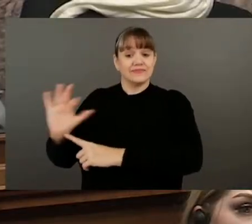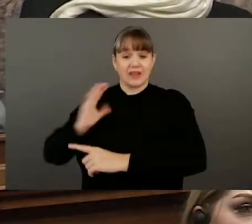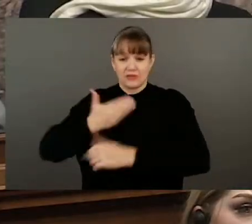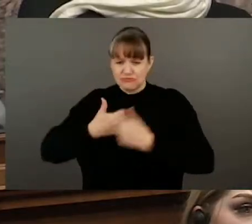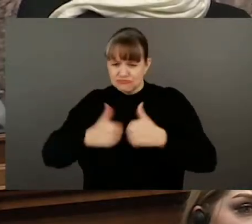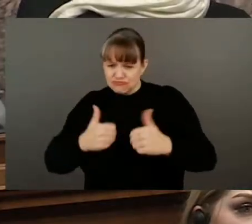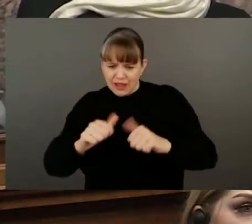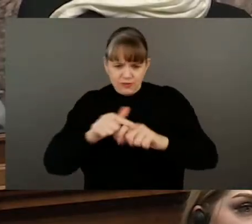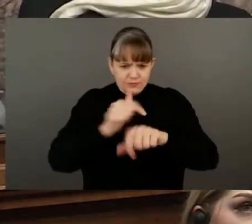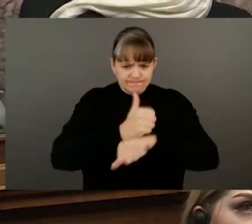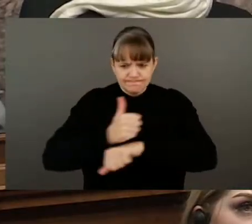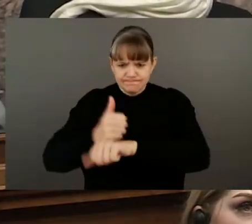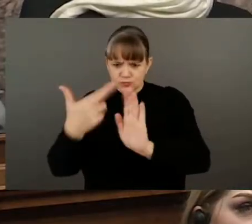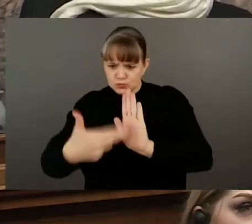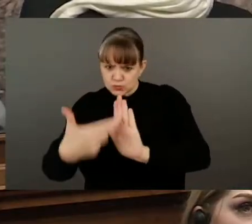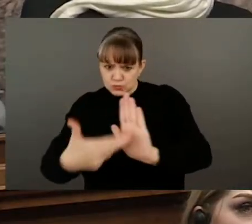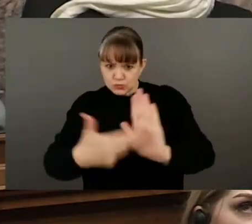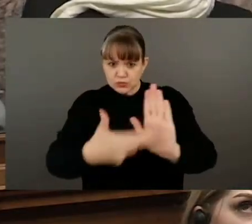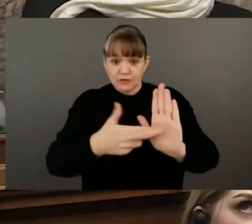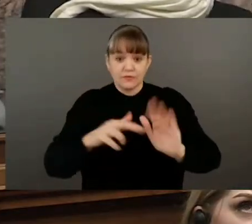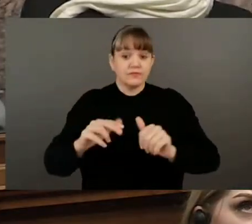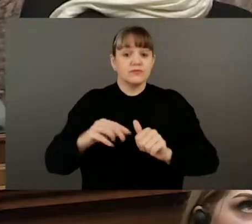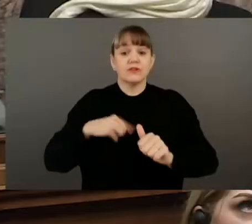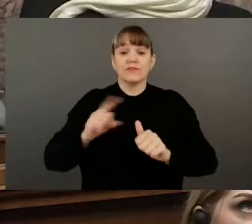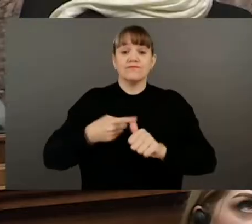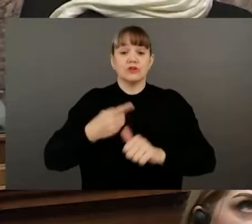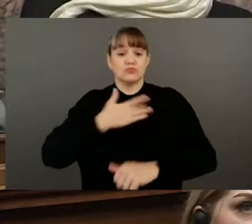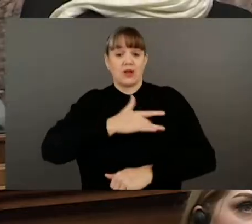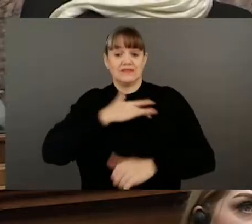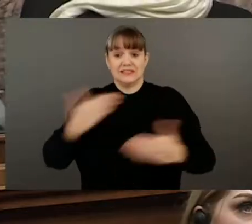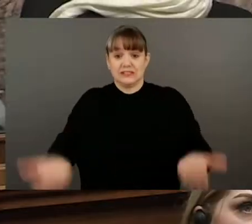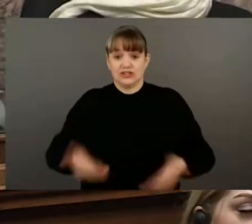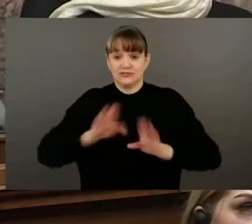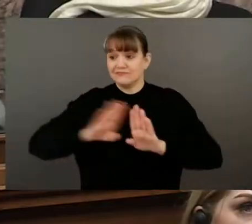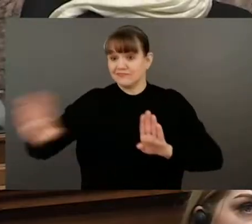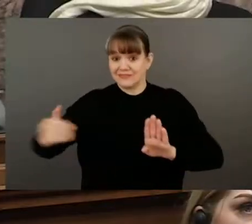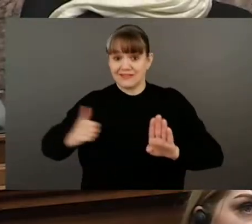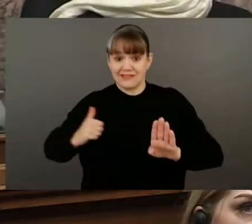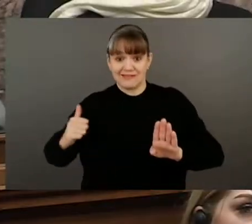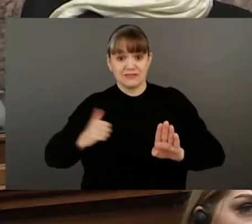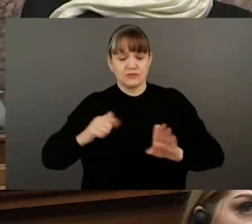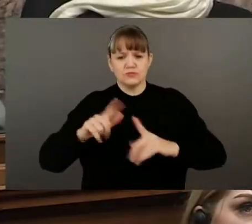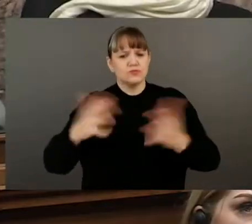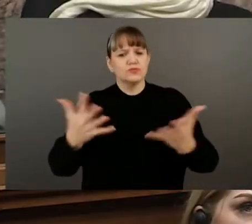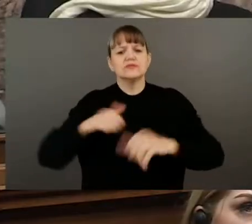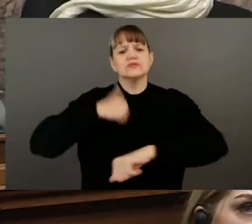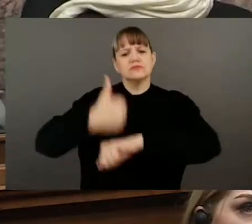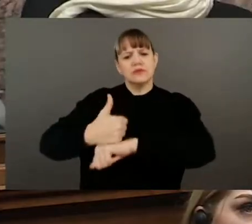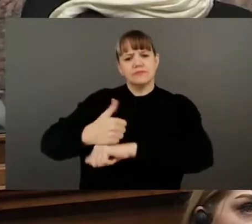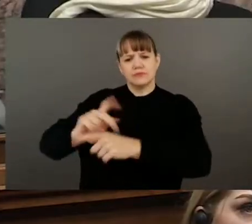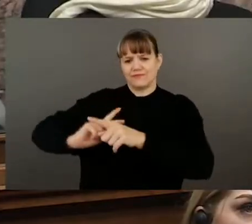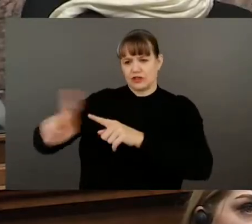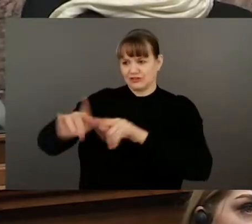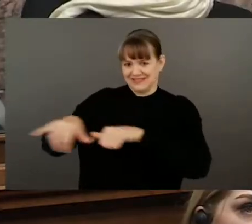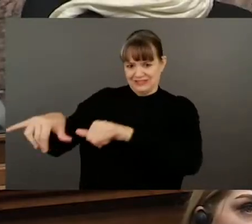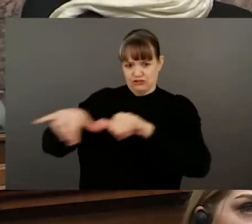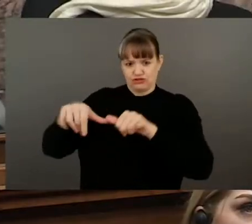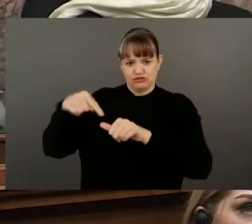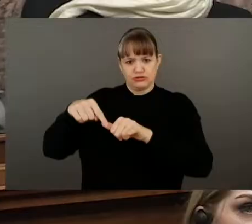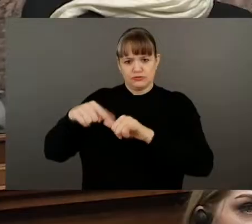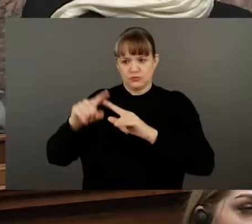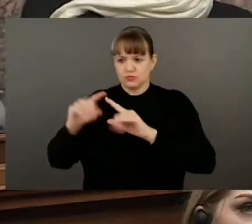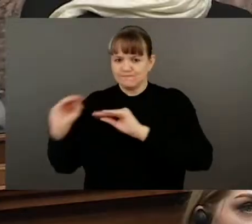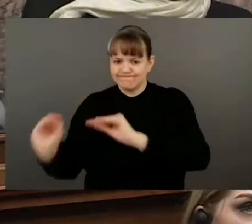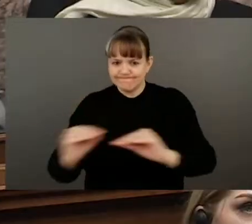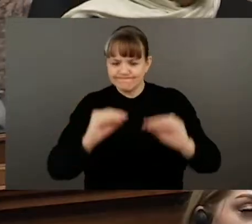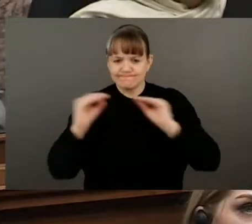Canada to establish a comprehensive framework for professional standards, education, and public safety. This year